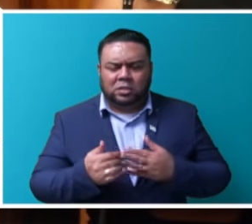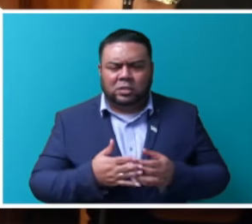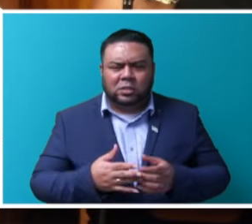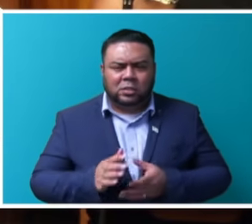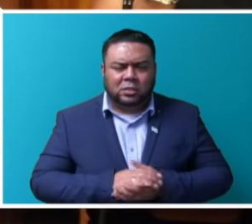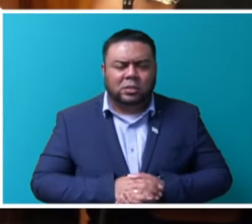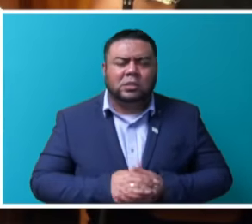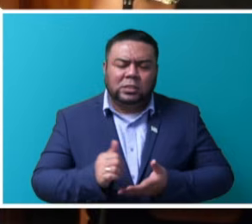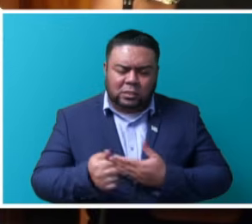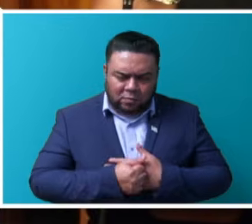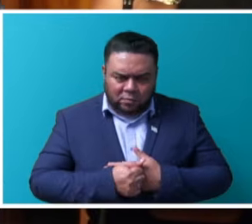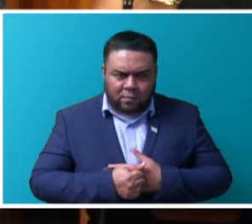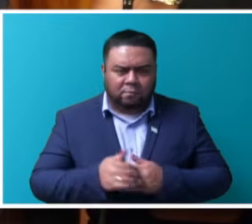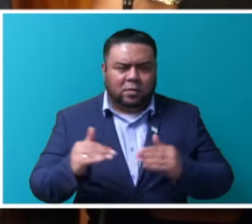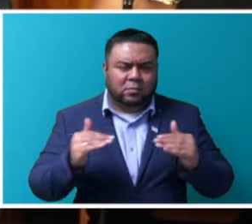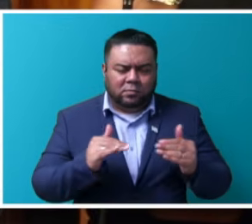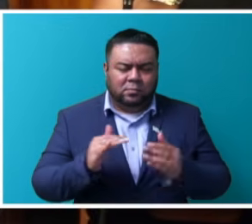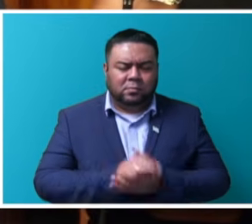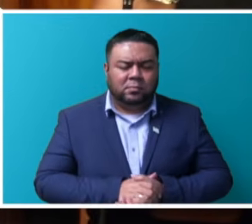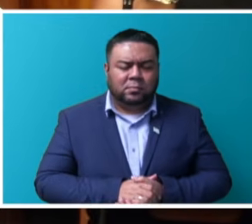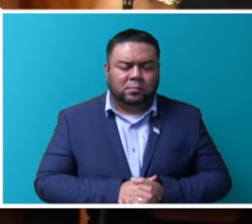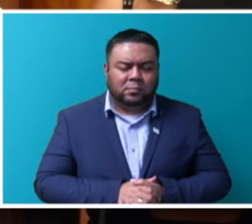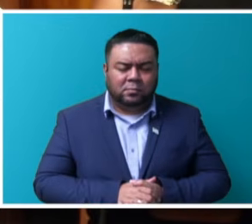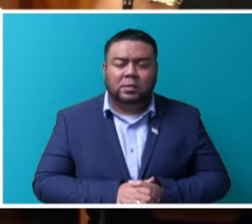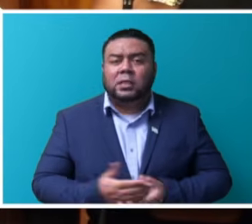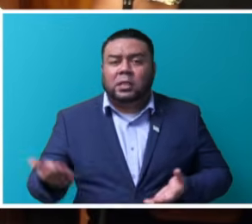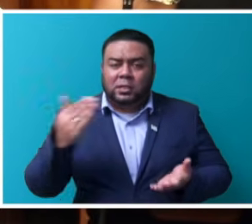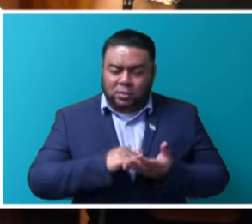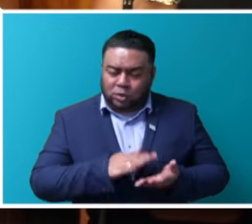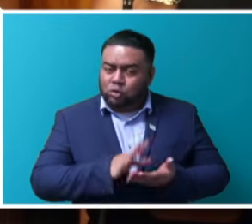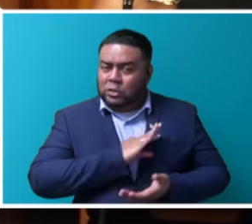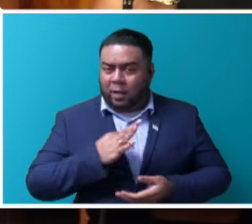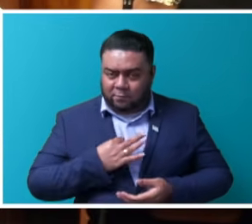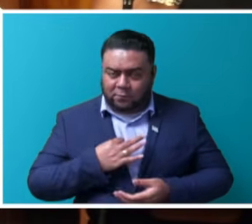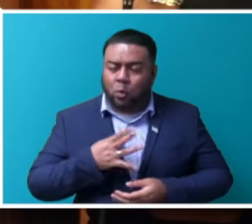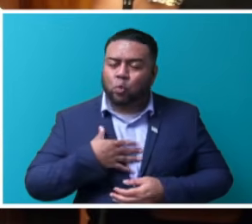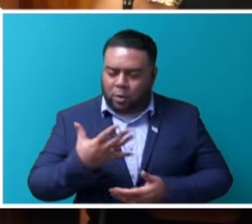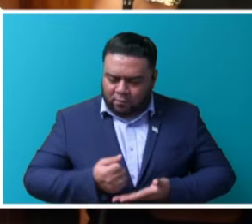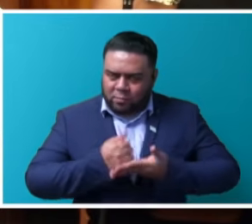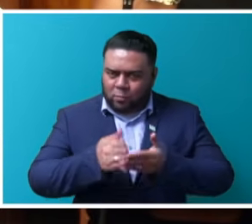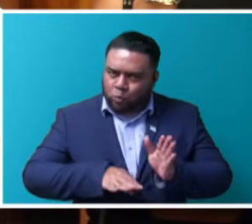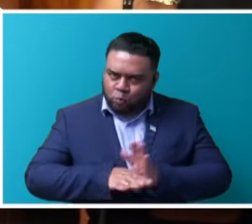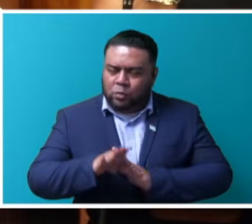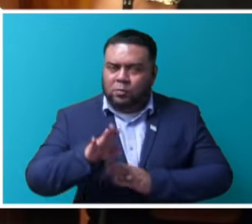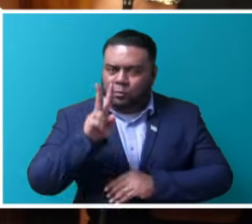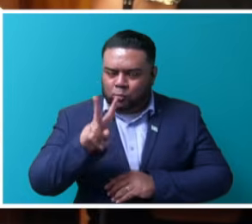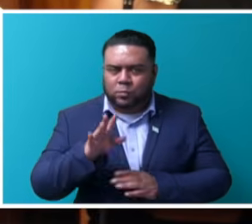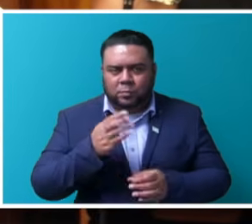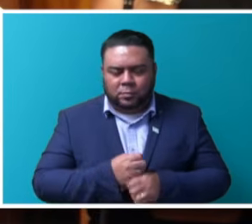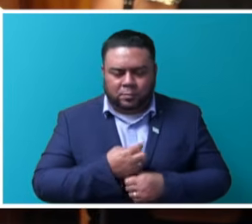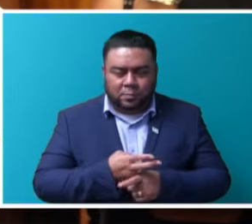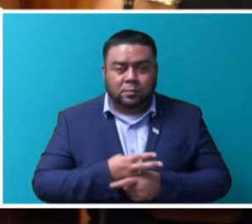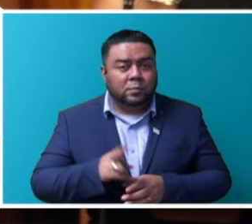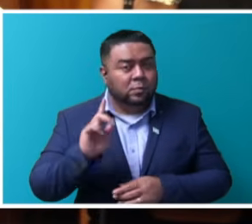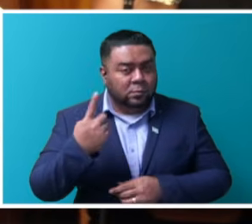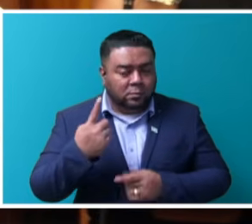facilities safely, fairly, and effectively. In addition to staffing, we've increased budgetary support for 2 essential operational needs. Firstly,